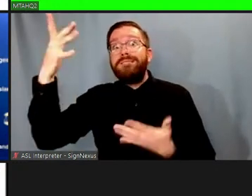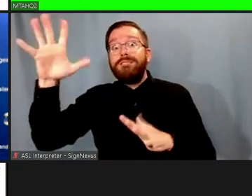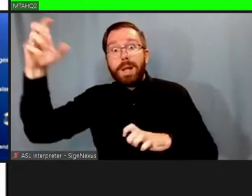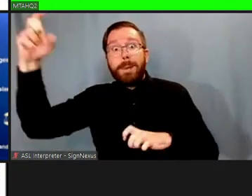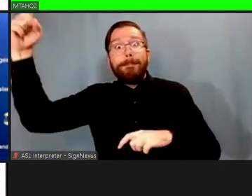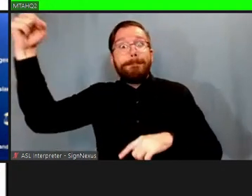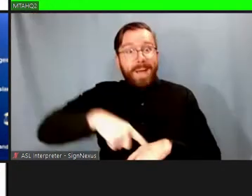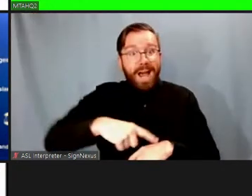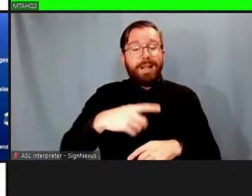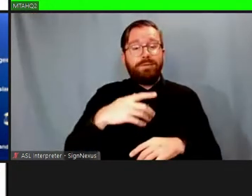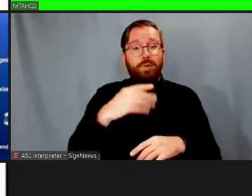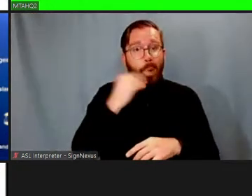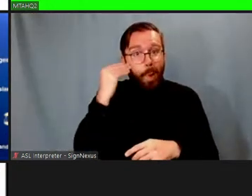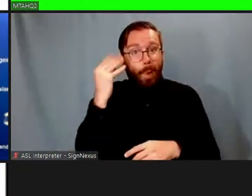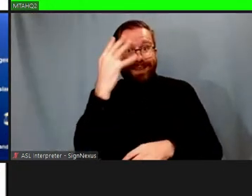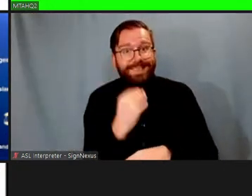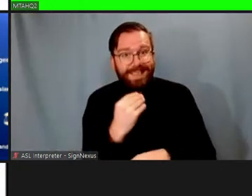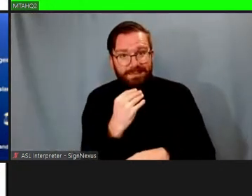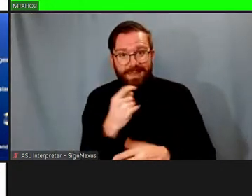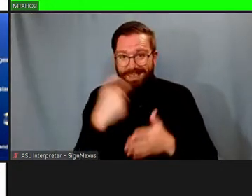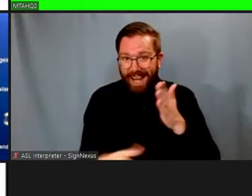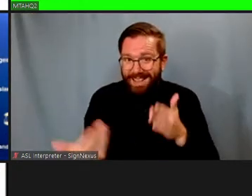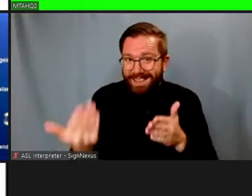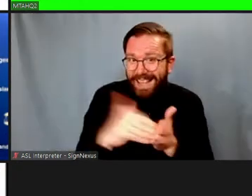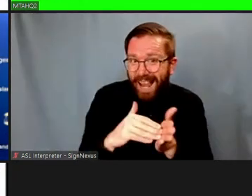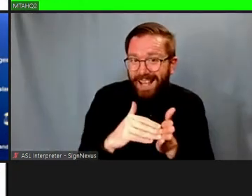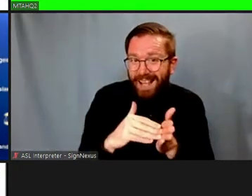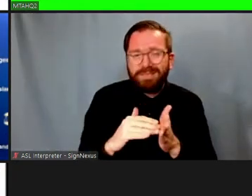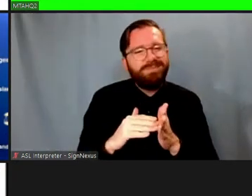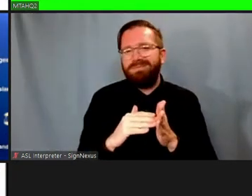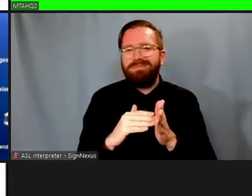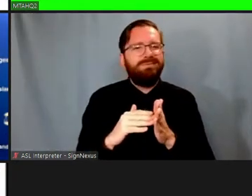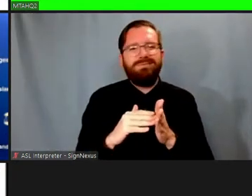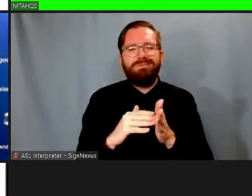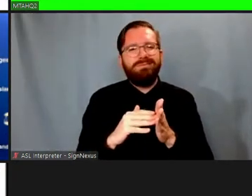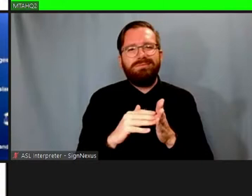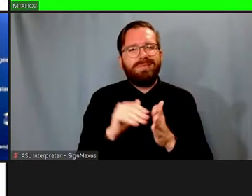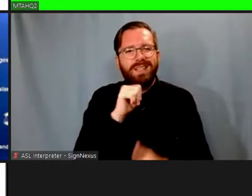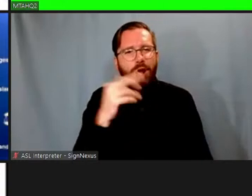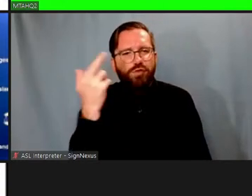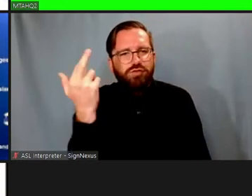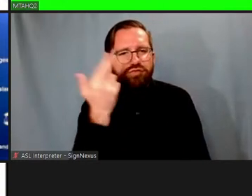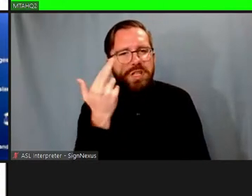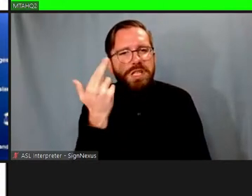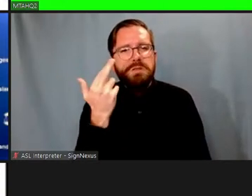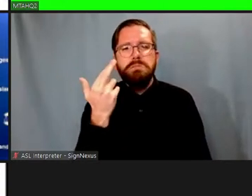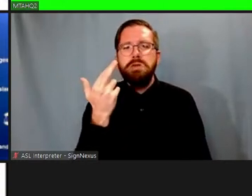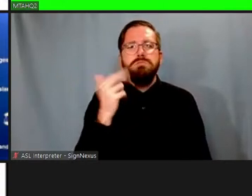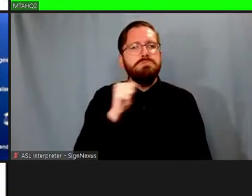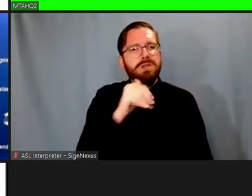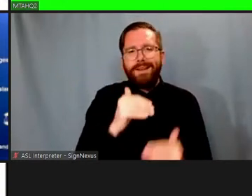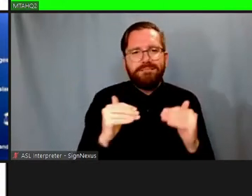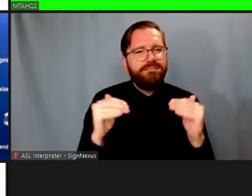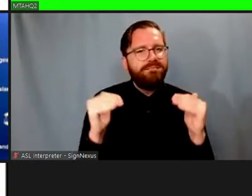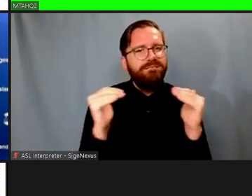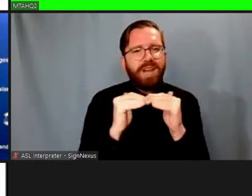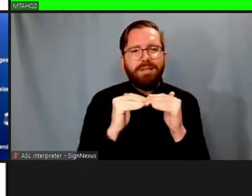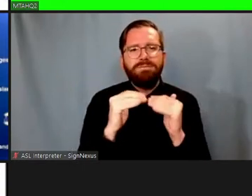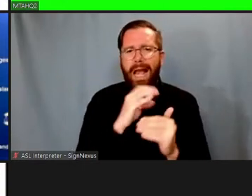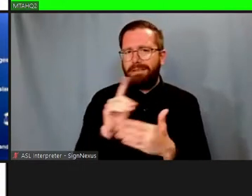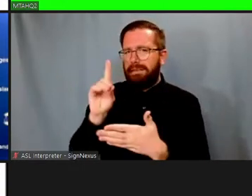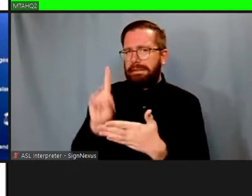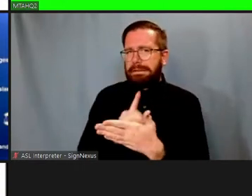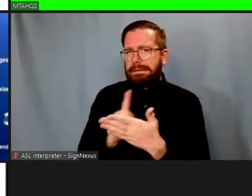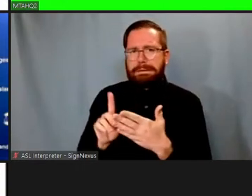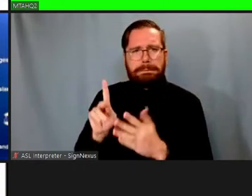night it's unreasonable and unfair and discriminatory against disabled